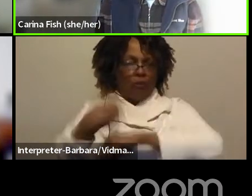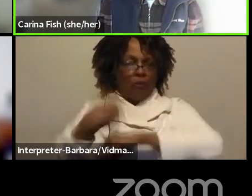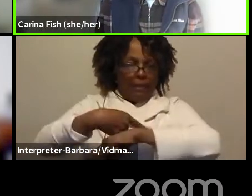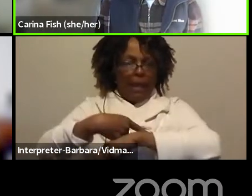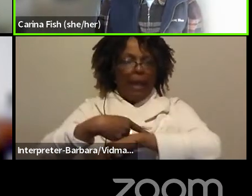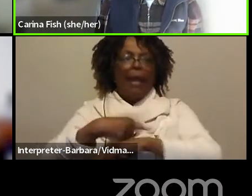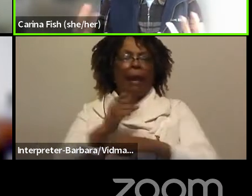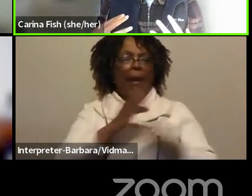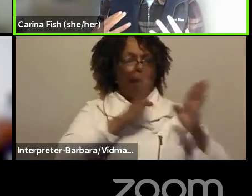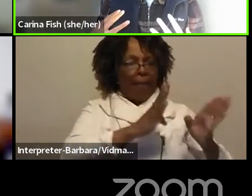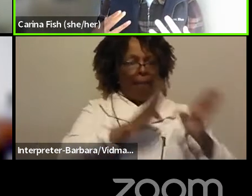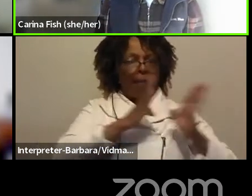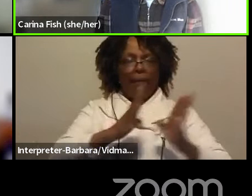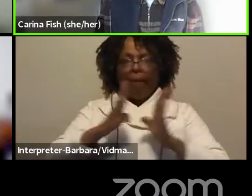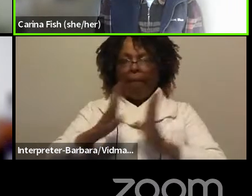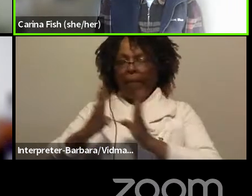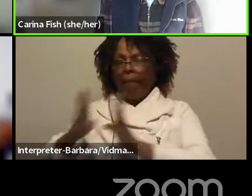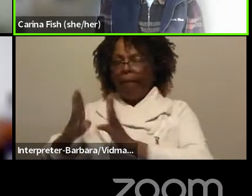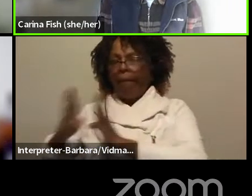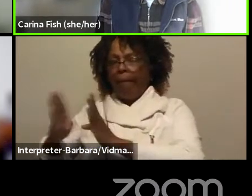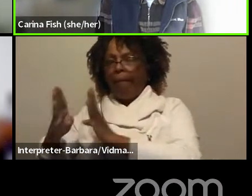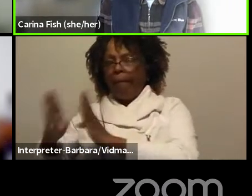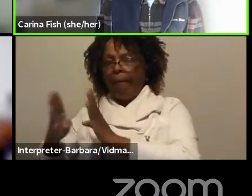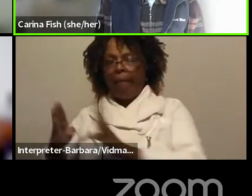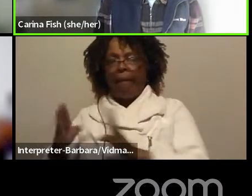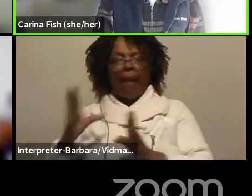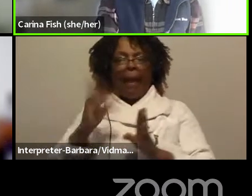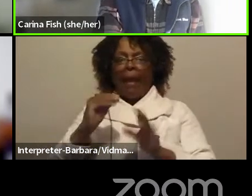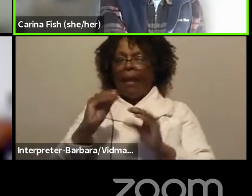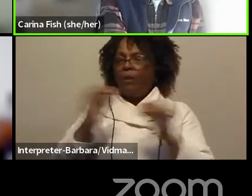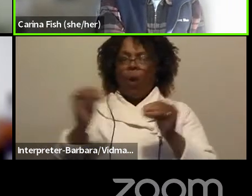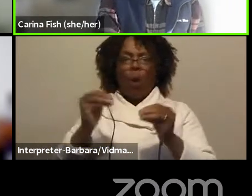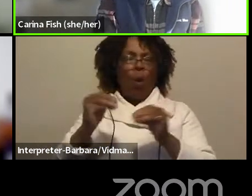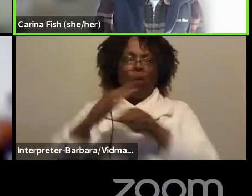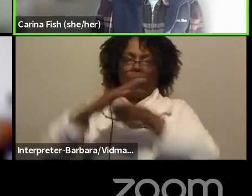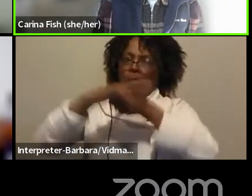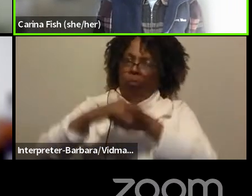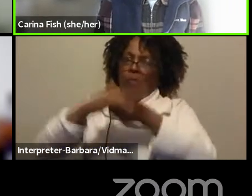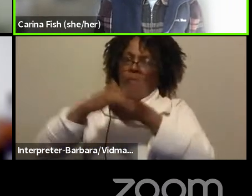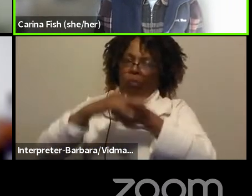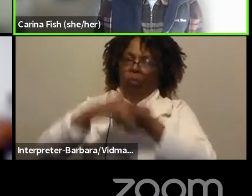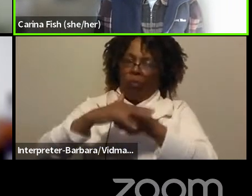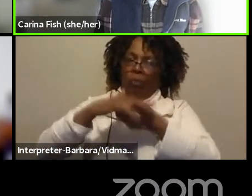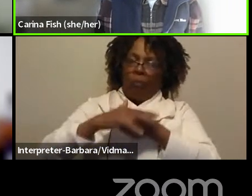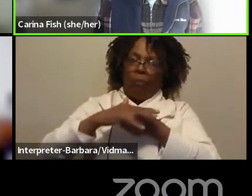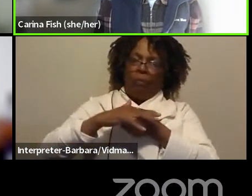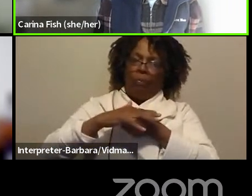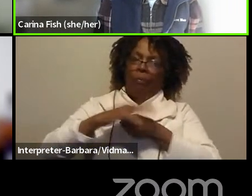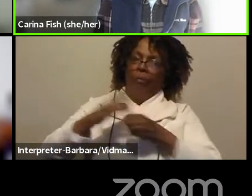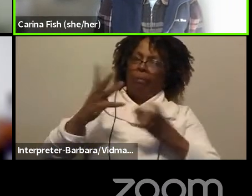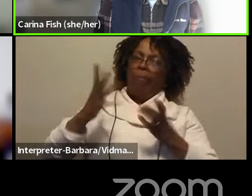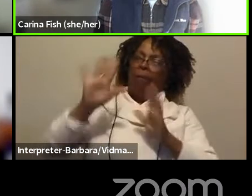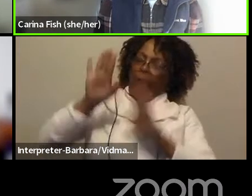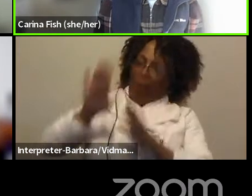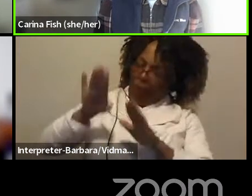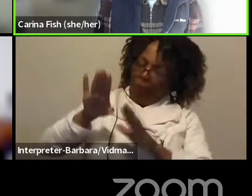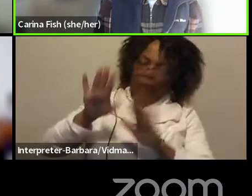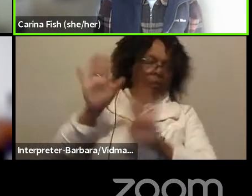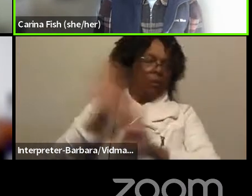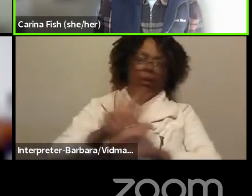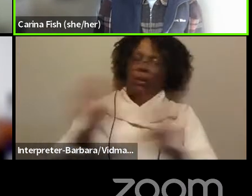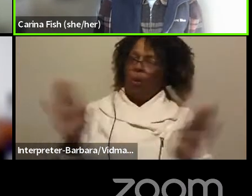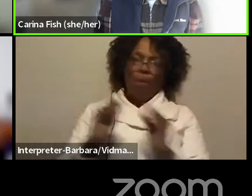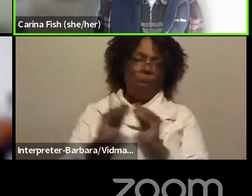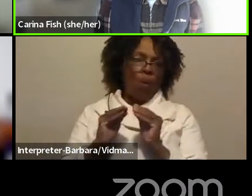structure anymore that's externally put on to me anymore, that have been really helpful. And so I guess it's just been changing out